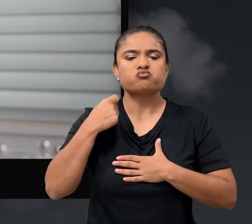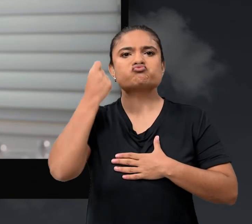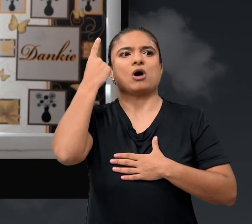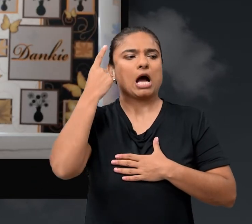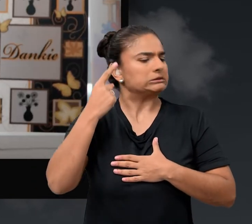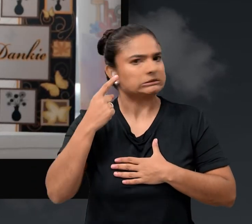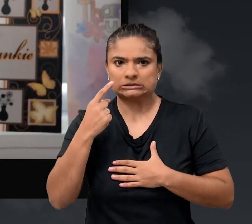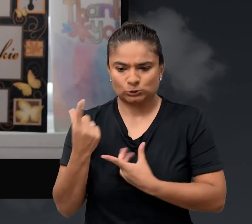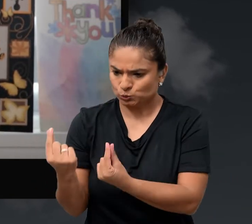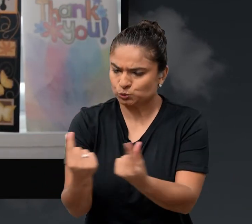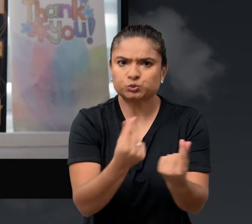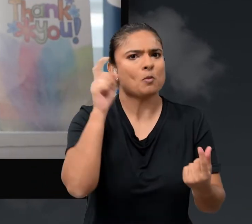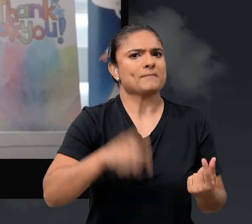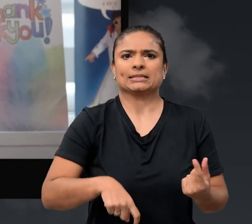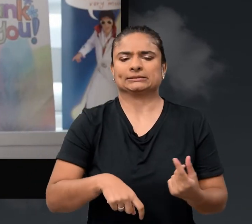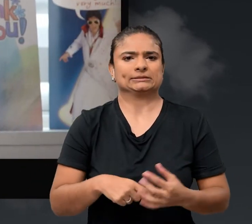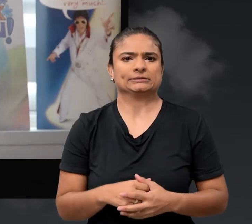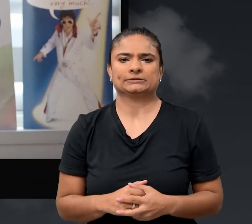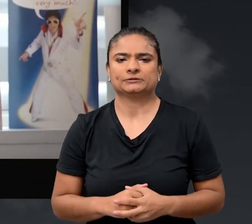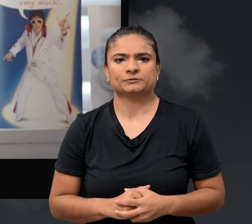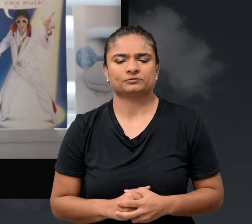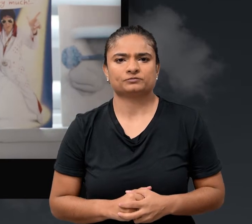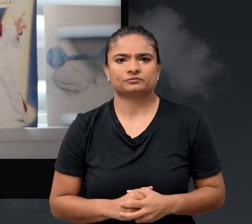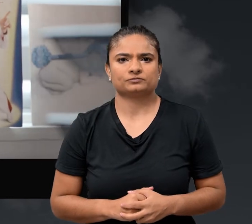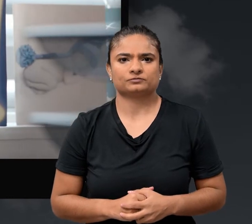can't it be done? It must be done.